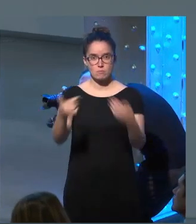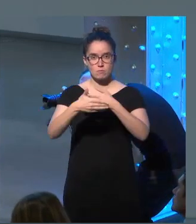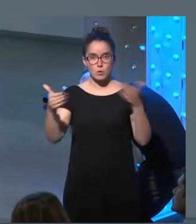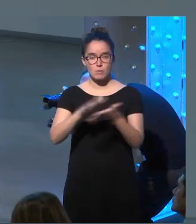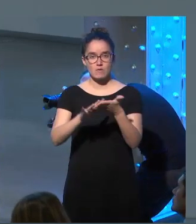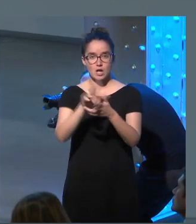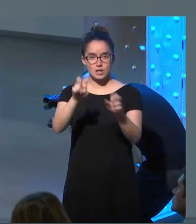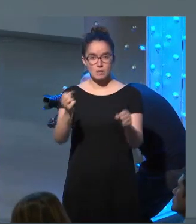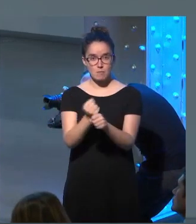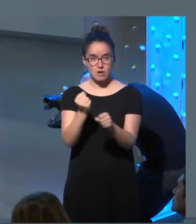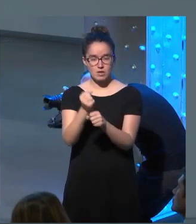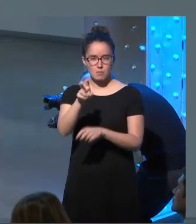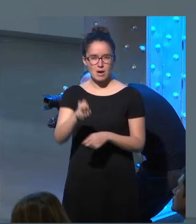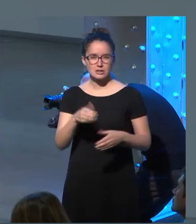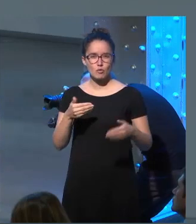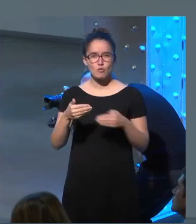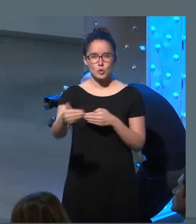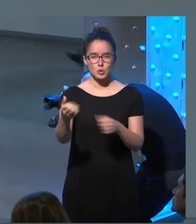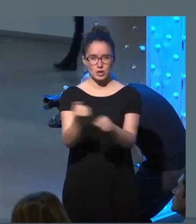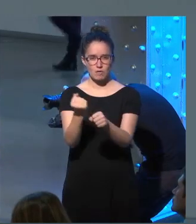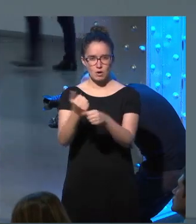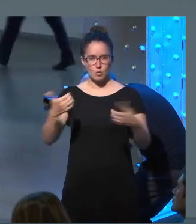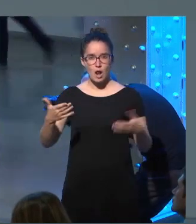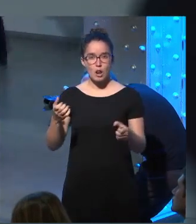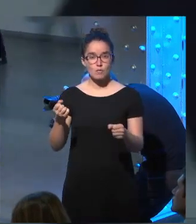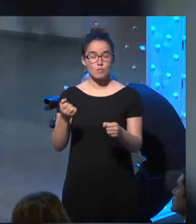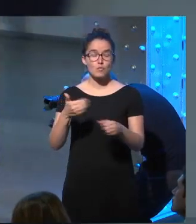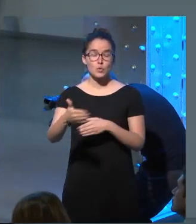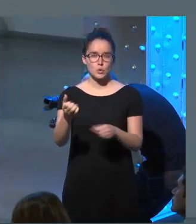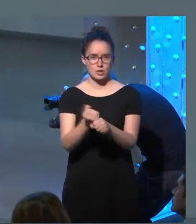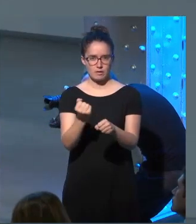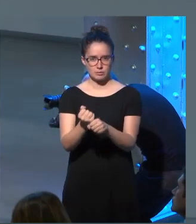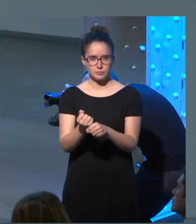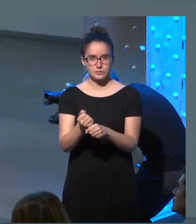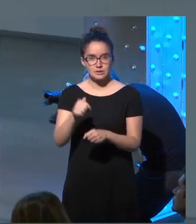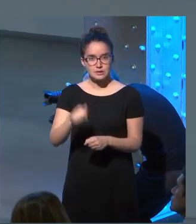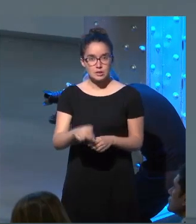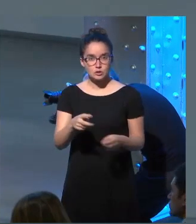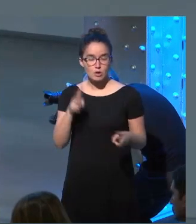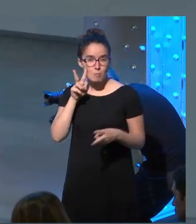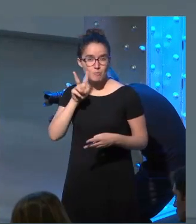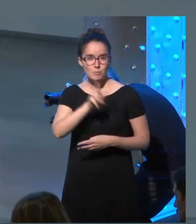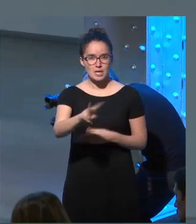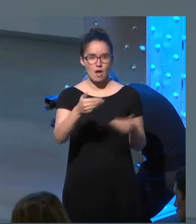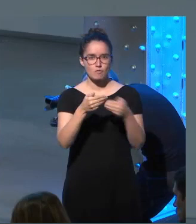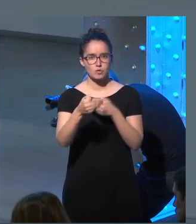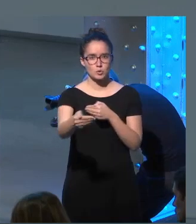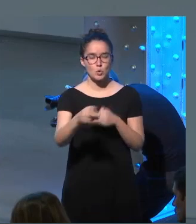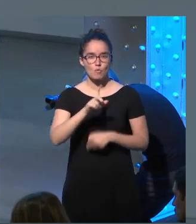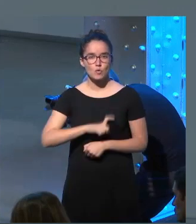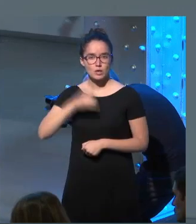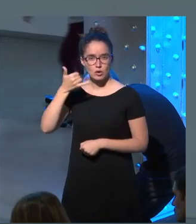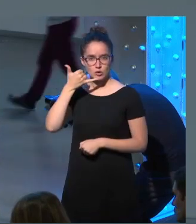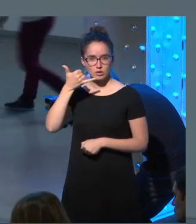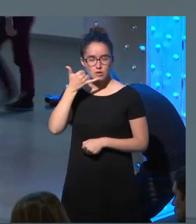encounter of the 5 that have been prepared for discussing employability and the future of human beings. When